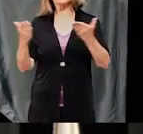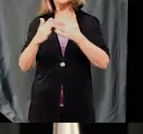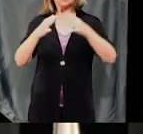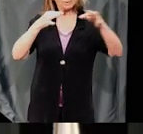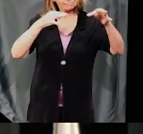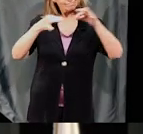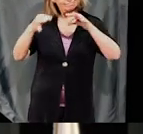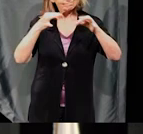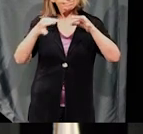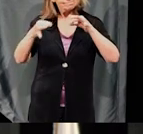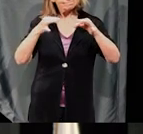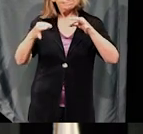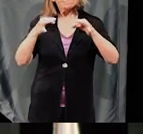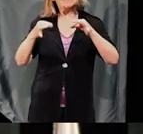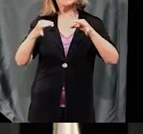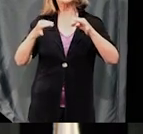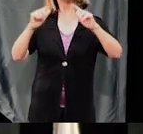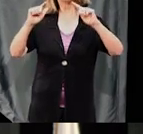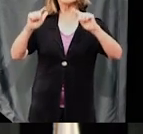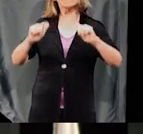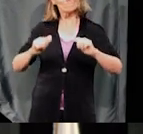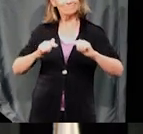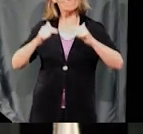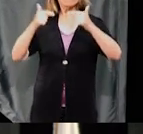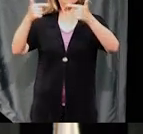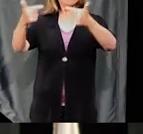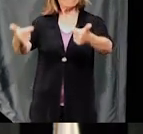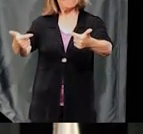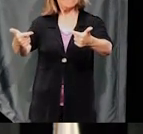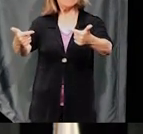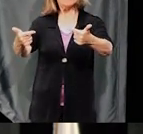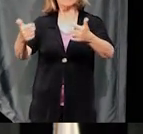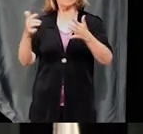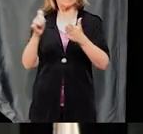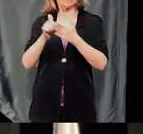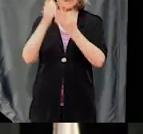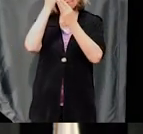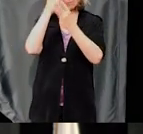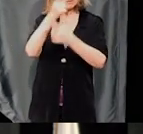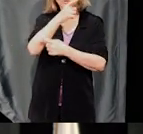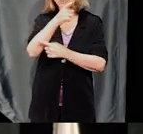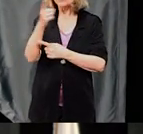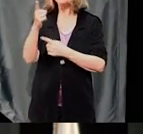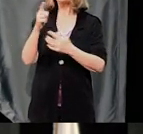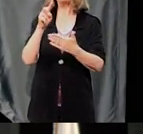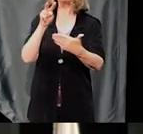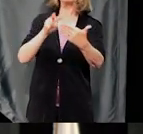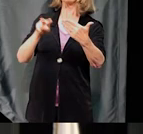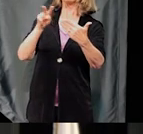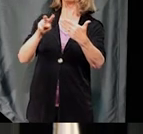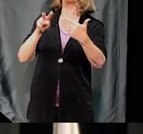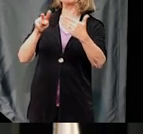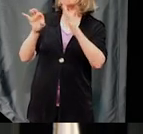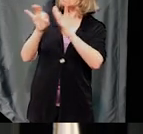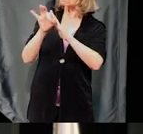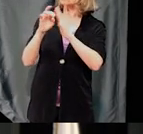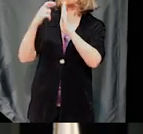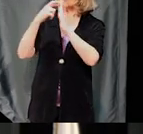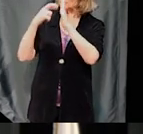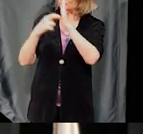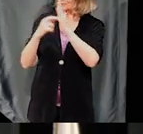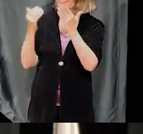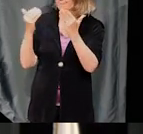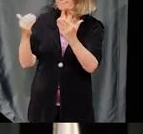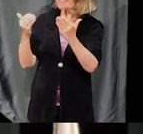community. Once you were given a variety of options and the information, this is when you started to take the lead. You registered for your